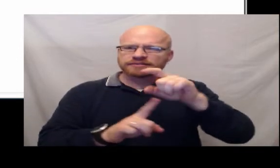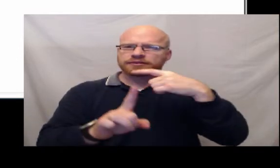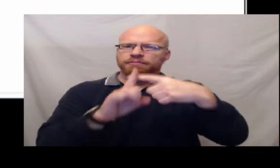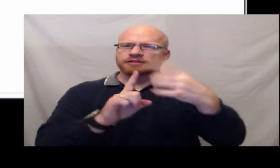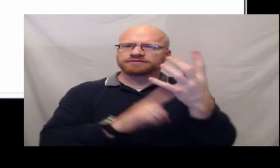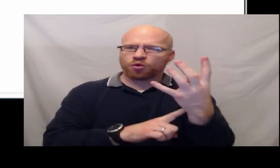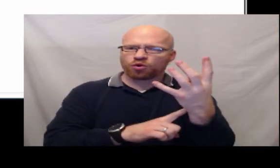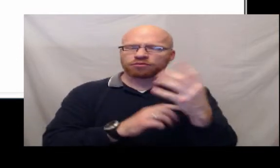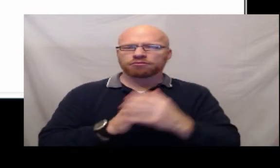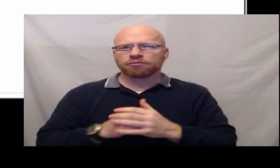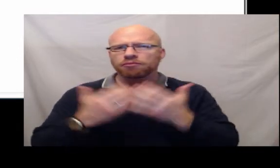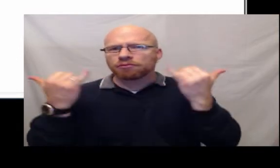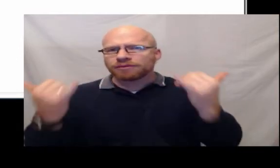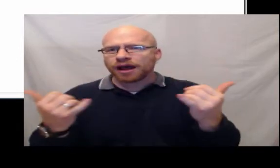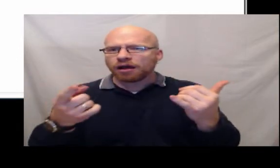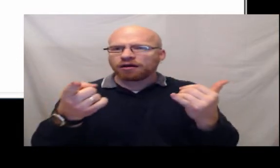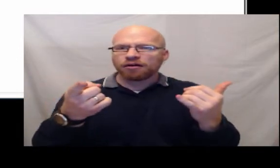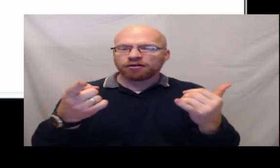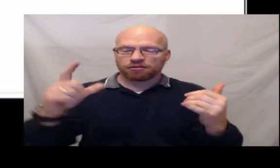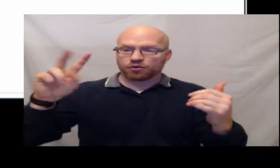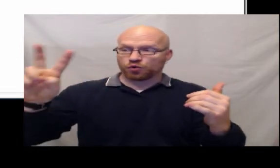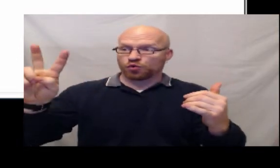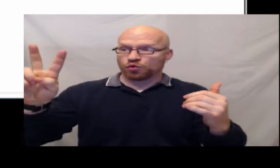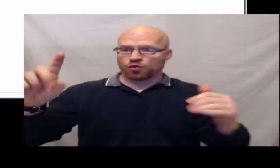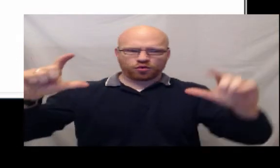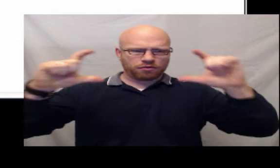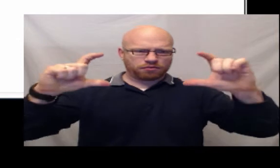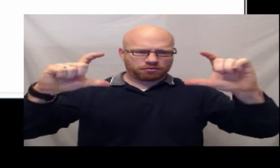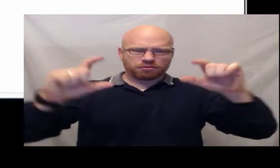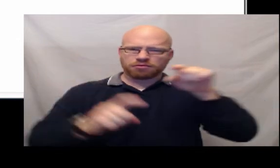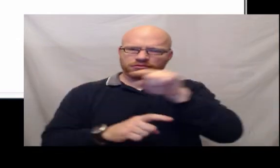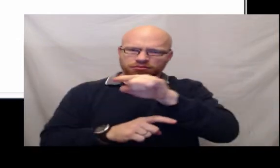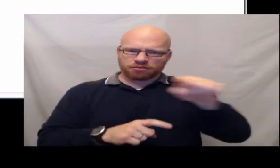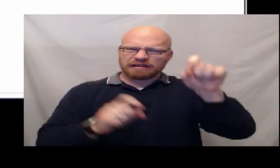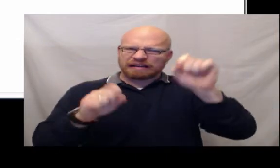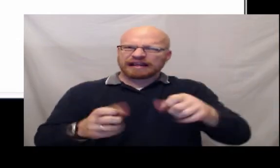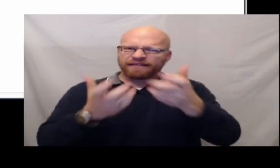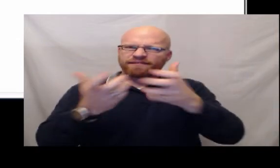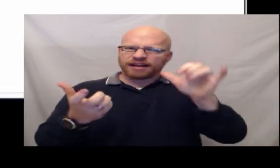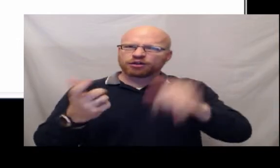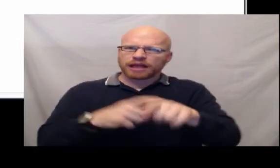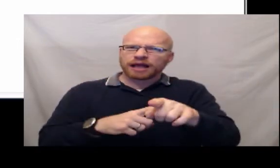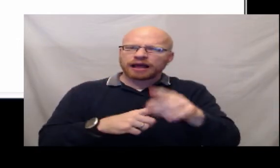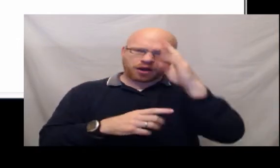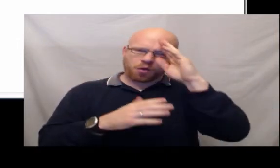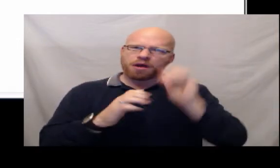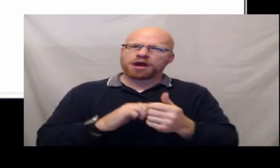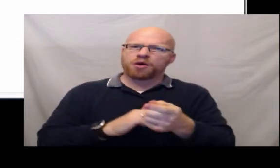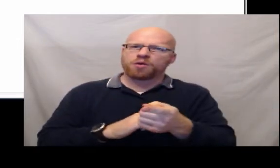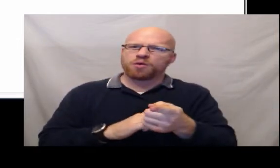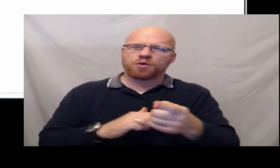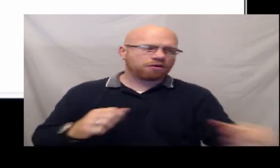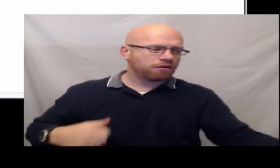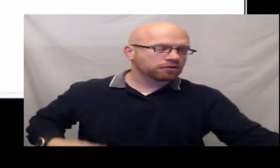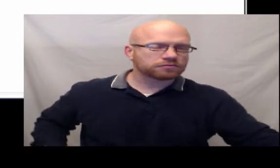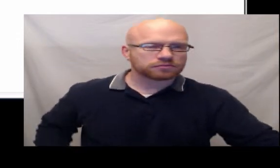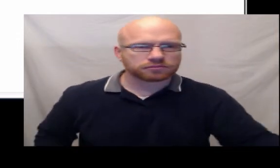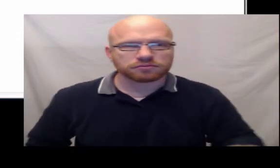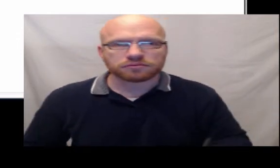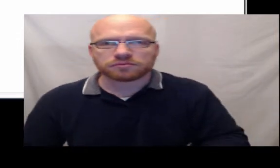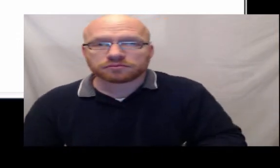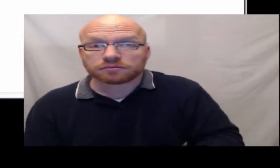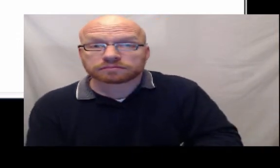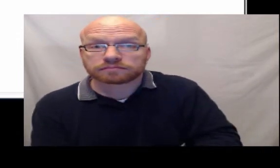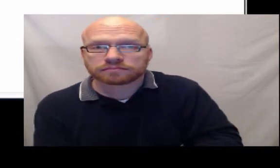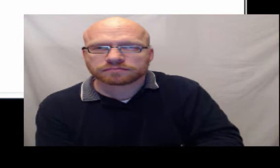way. Okay, so we have x squared plus 5x plus 4. Now the 2 is on the outside, and what's inside the parentheses, we know how to